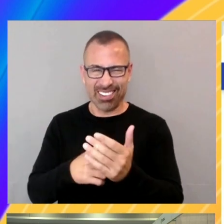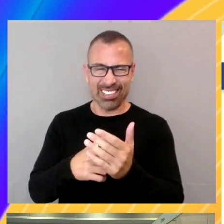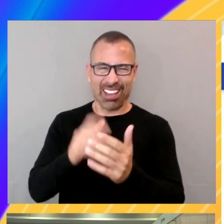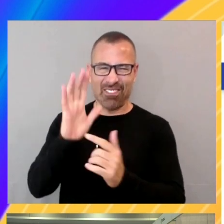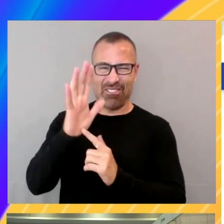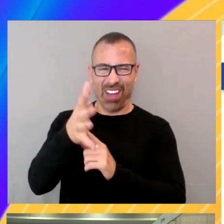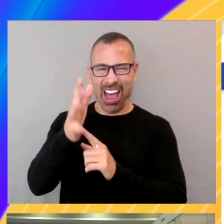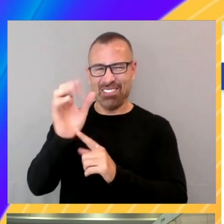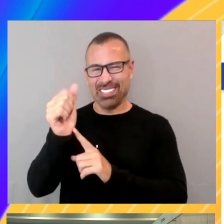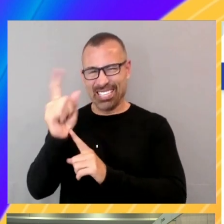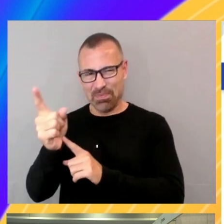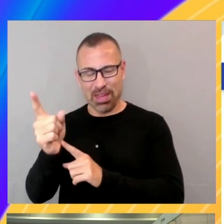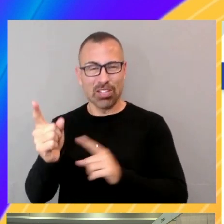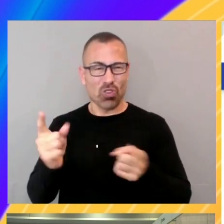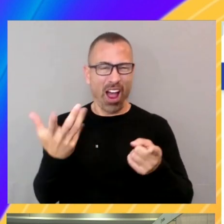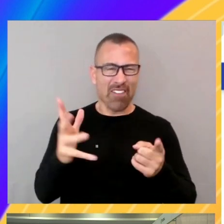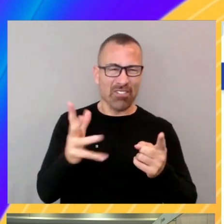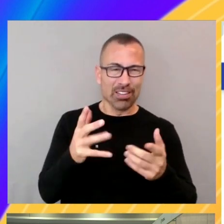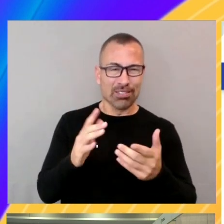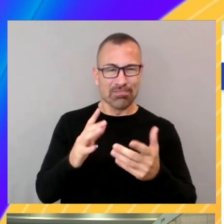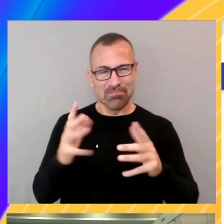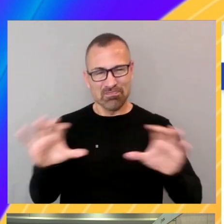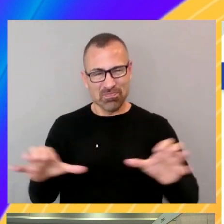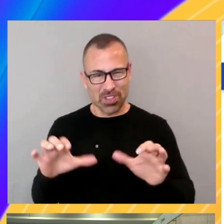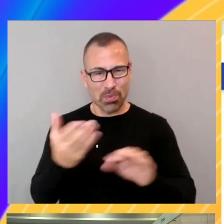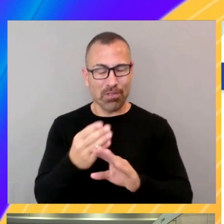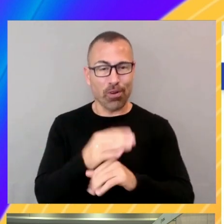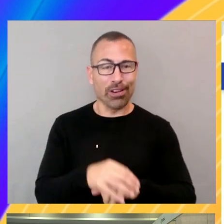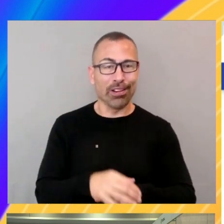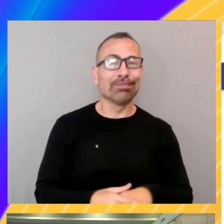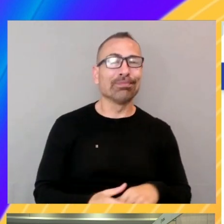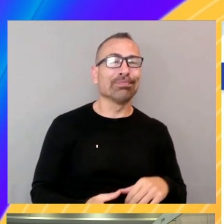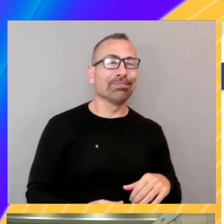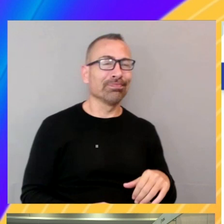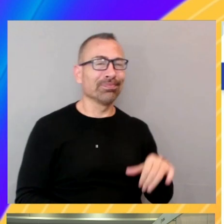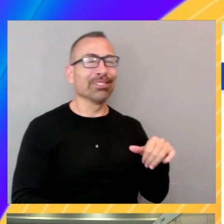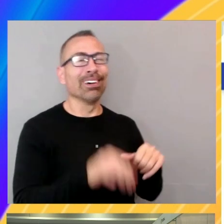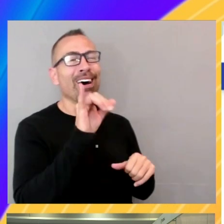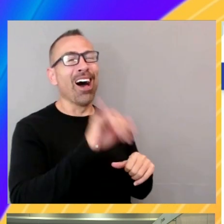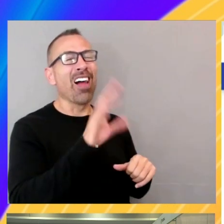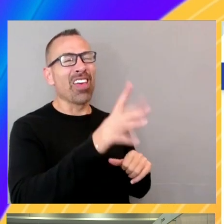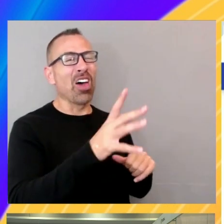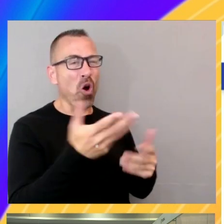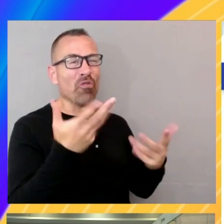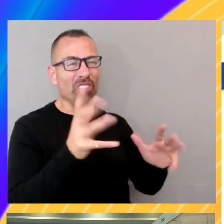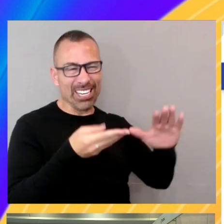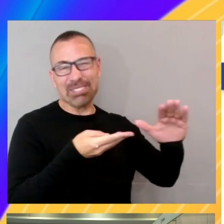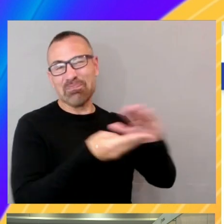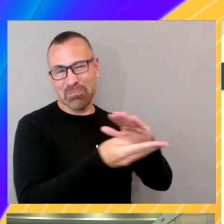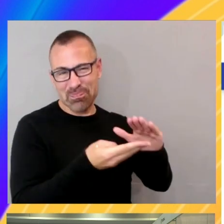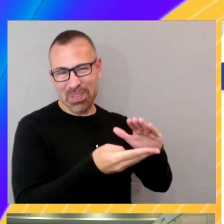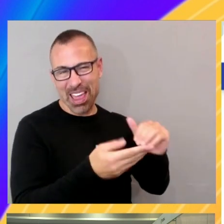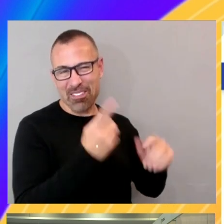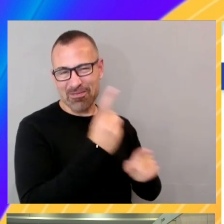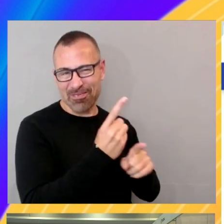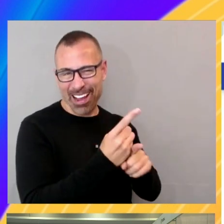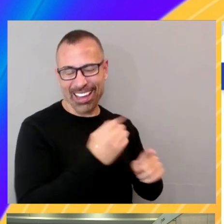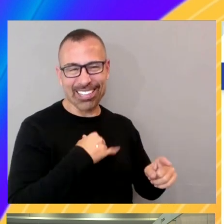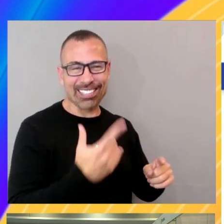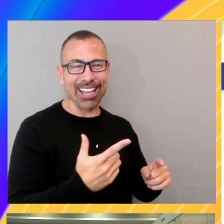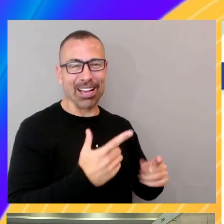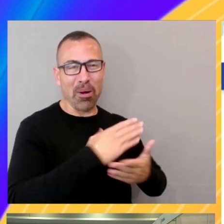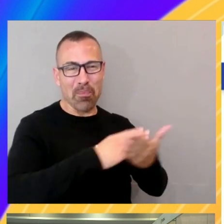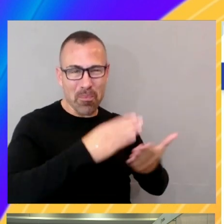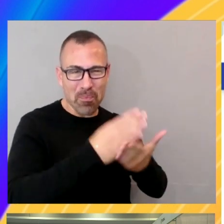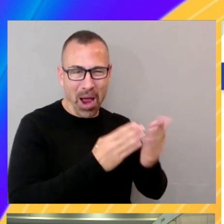taste it. Yeah, we don't want to sit here and look at a terminal kind of like the Matrix and just like have nothing going on. Hey, maybe I do, okay? Maybe